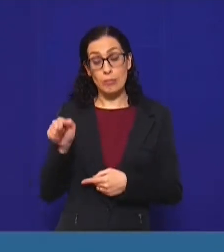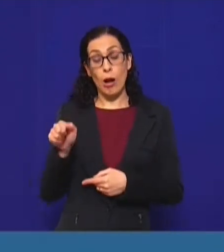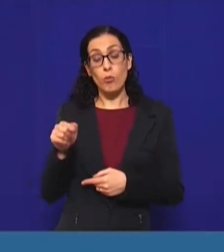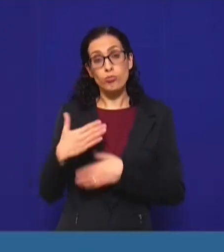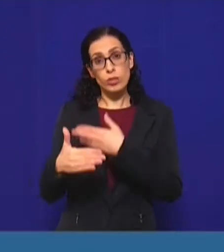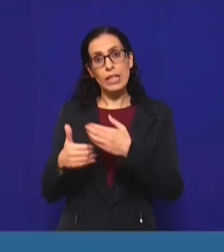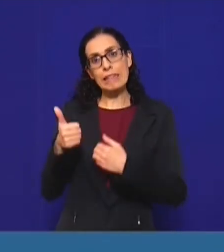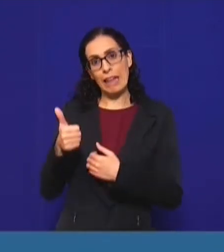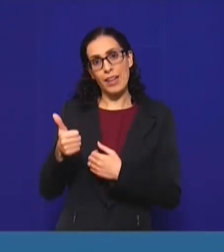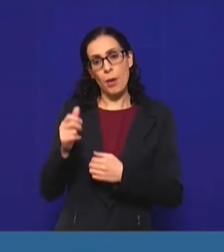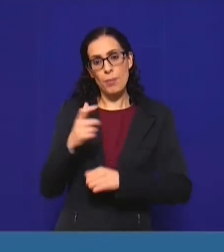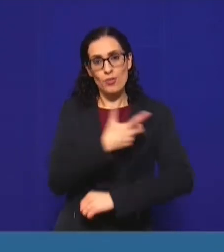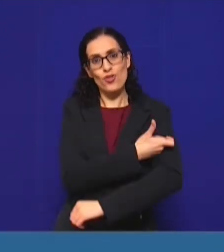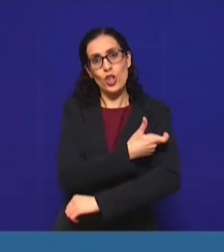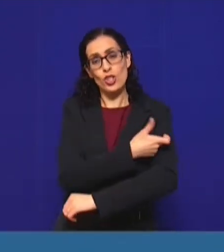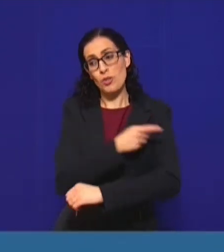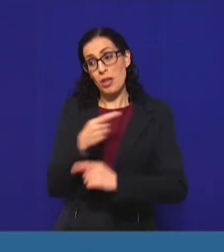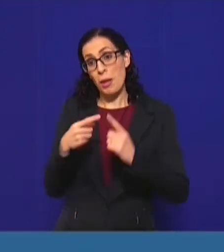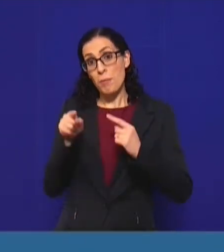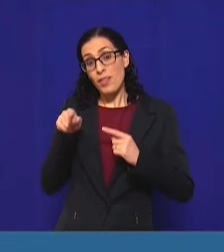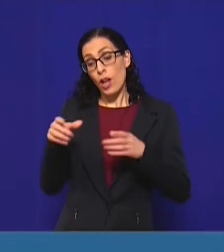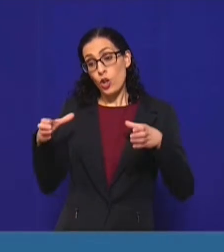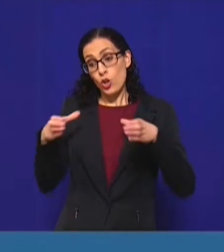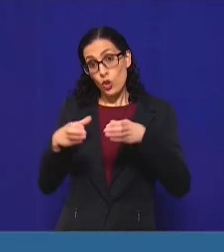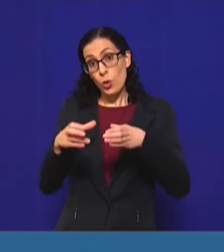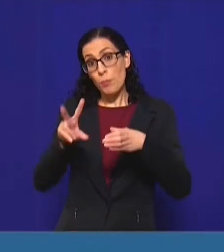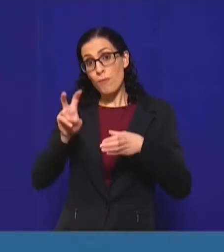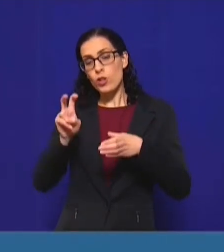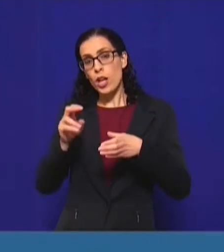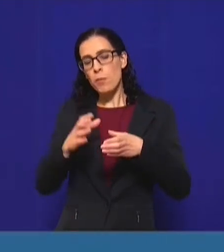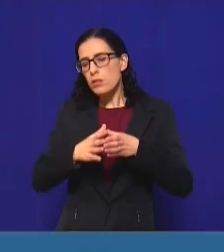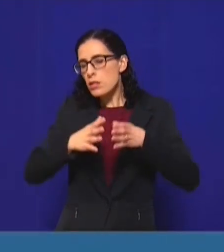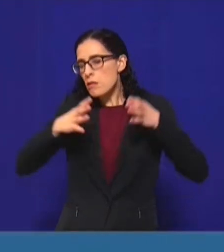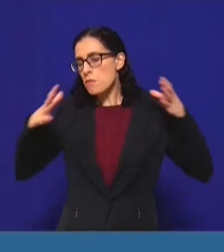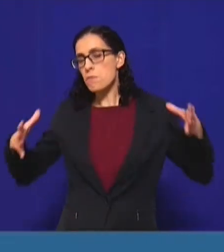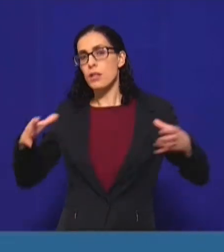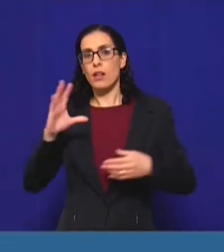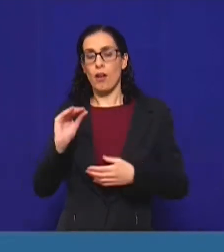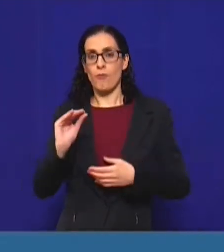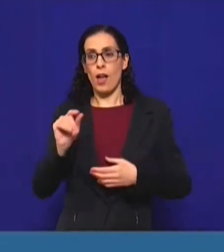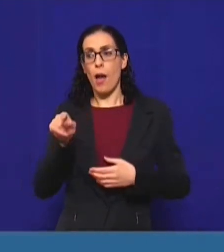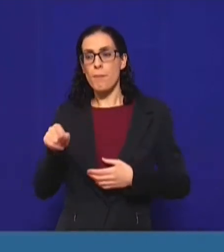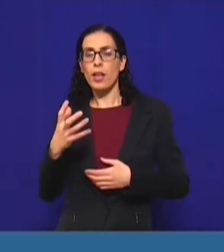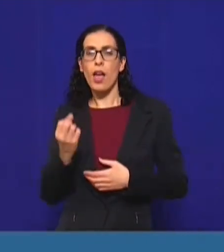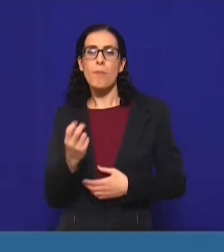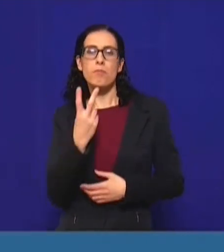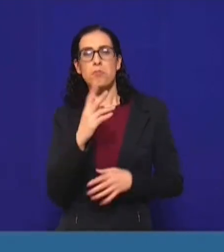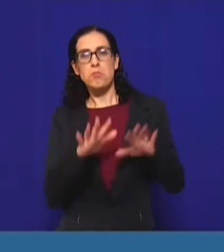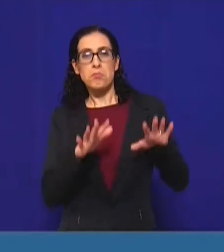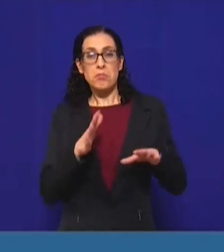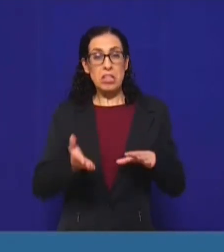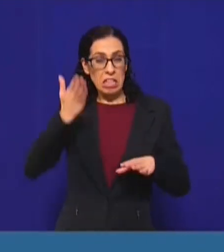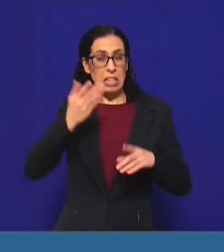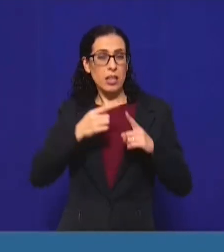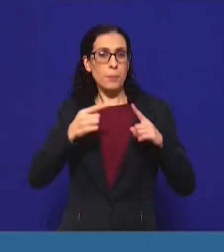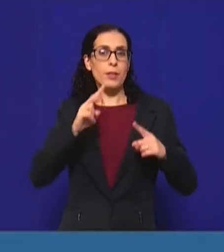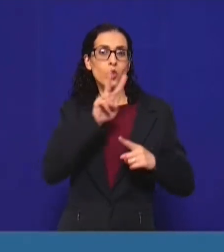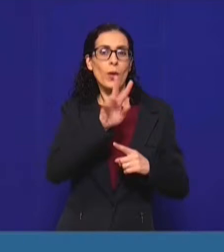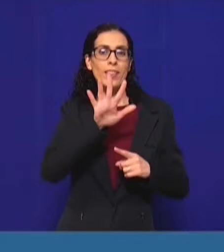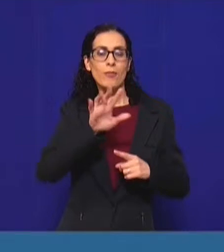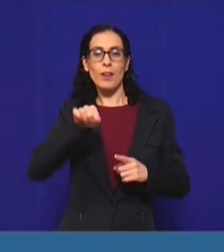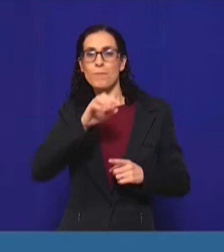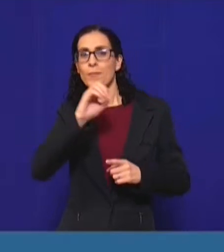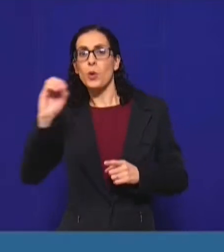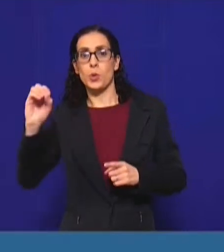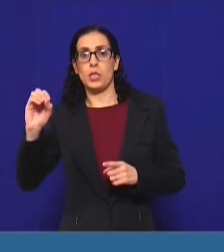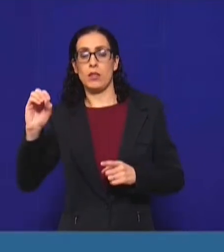ħafna li huwa grupp li fuq minn 25,000 persons u allura għaddejjin bir-rollout tiegħu fejn qegħdin nibagħtu għal